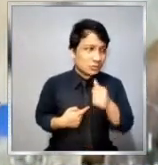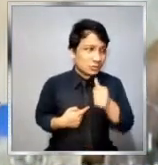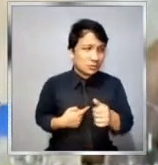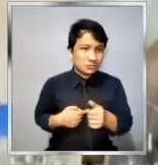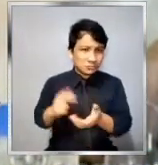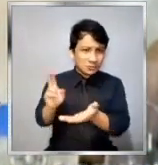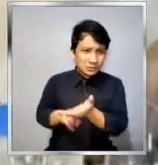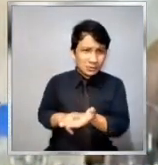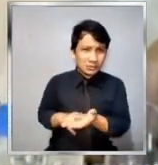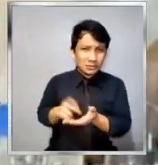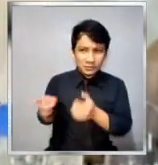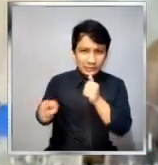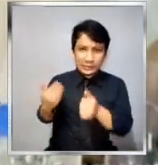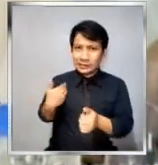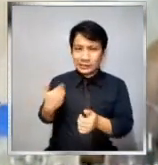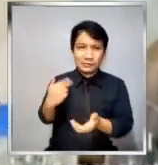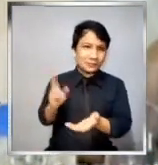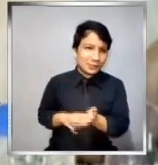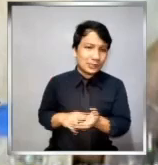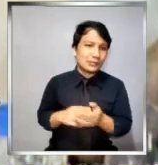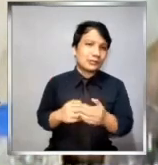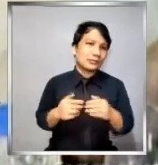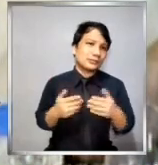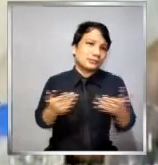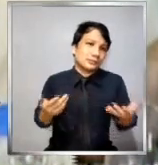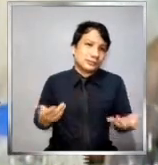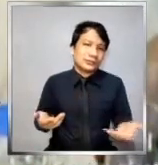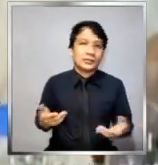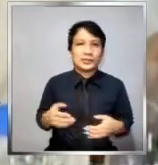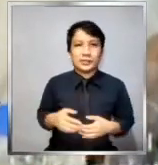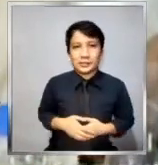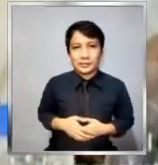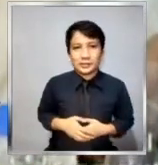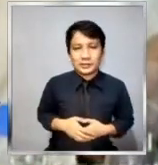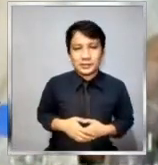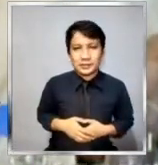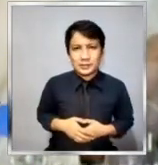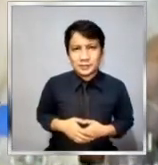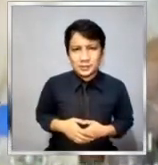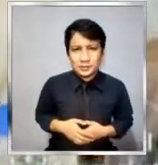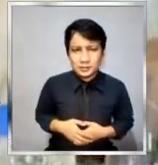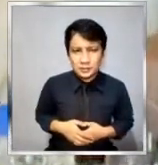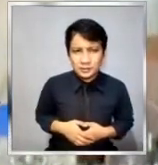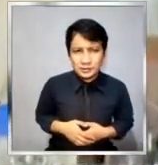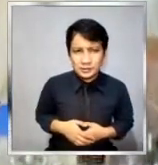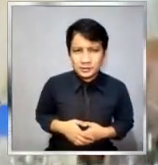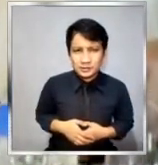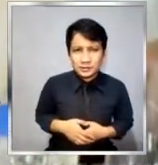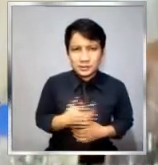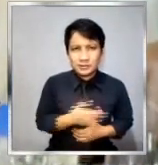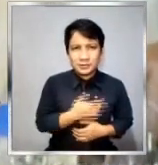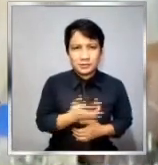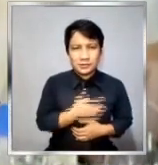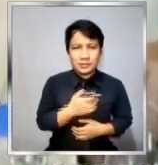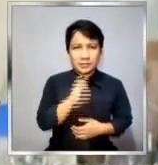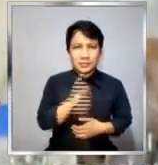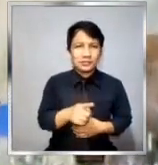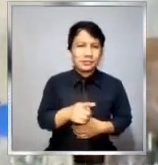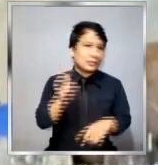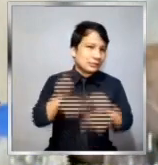idinadawit. Ipinipilit na idawit. Yun, sir, ang hindi ko matanggap lang sa dibdib ko. Hindi ako nakakatulog ko dahil dito,